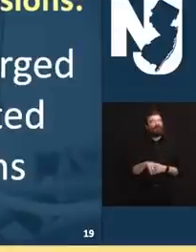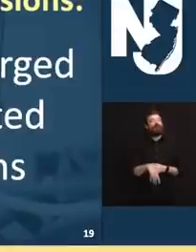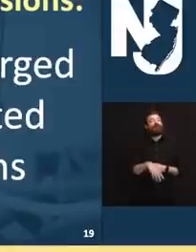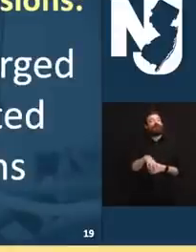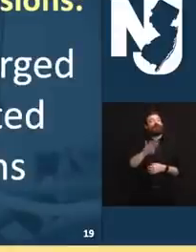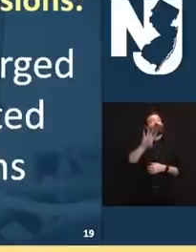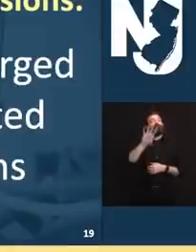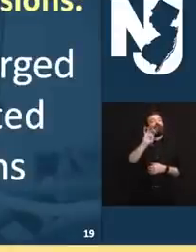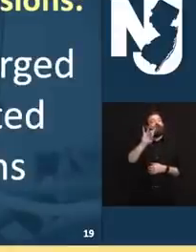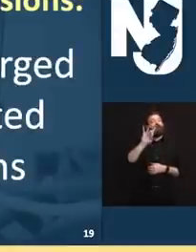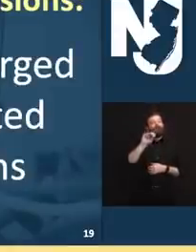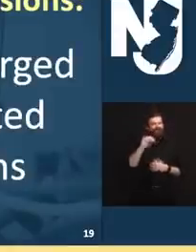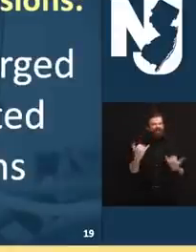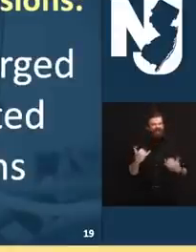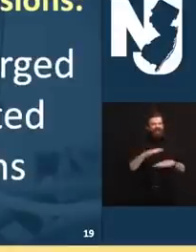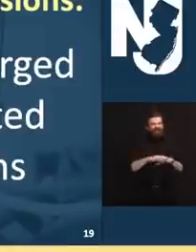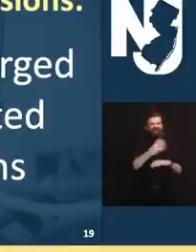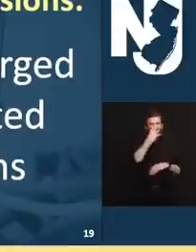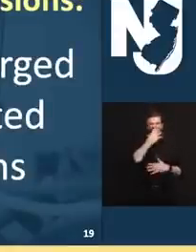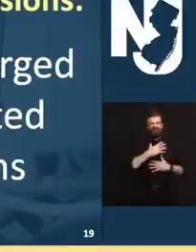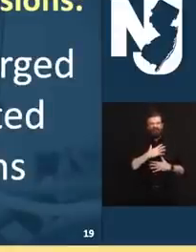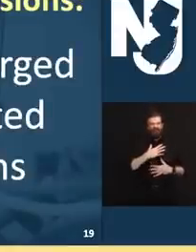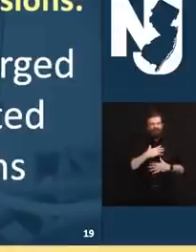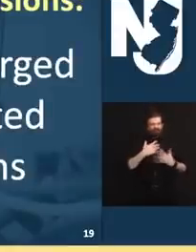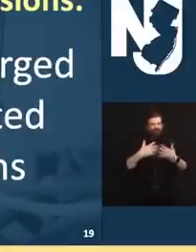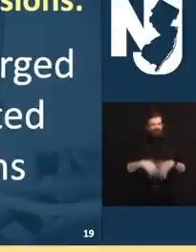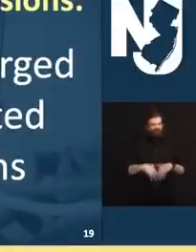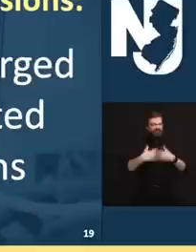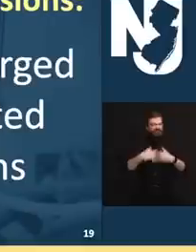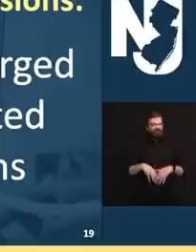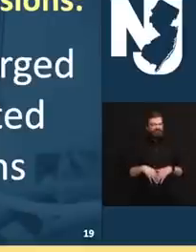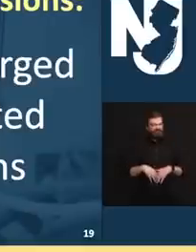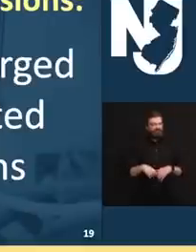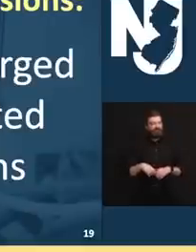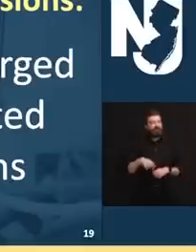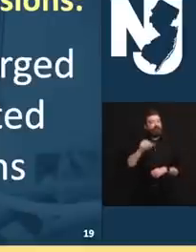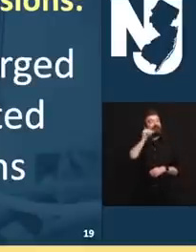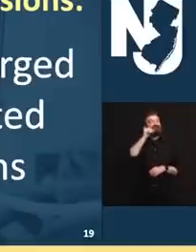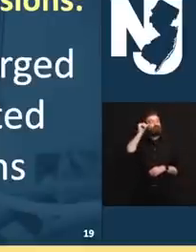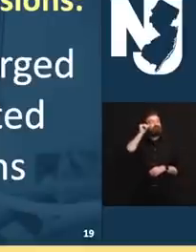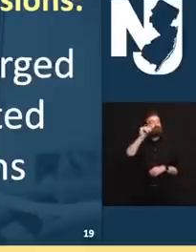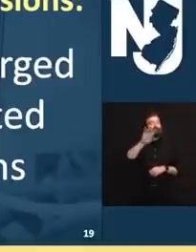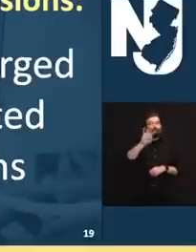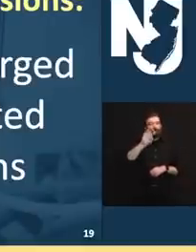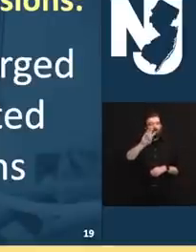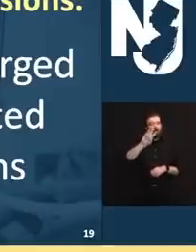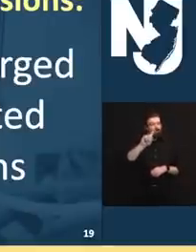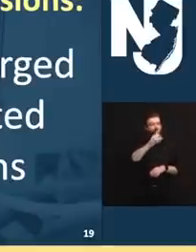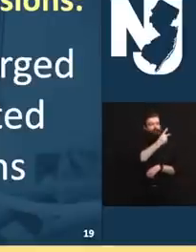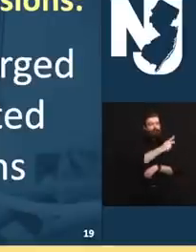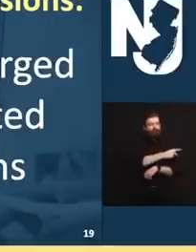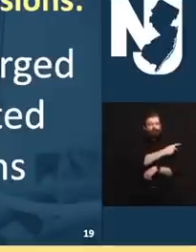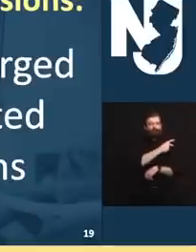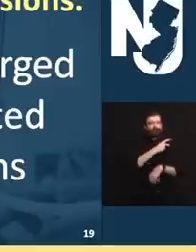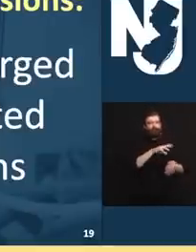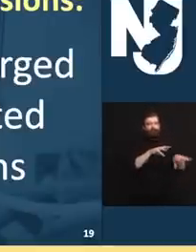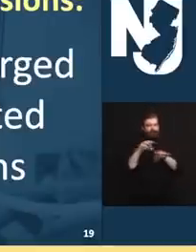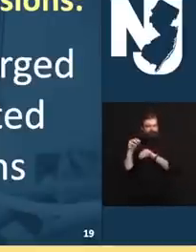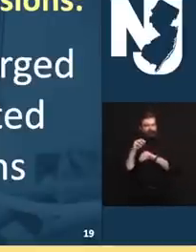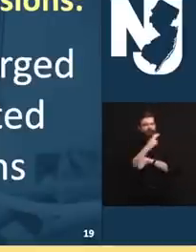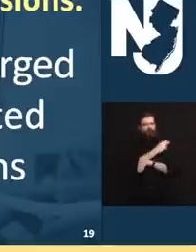461 live patients were discharged yesterday, while another 397 COVID positive patients were